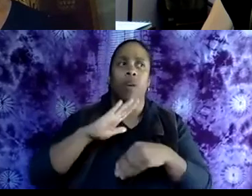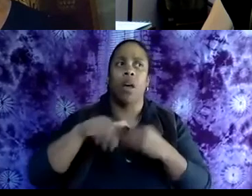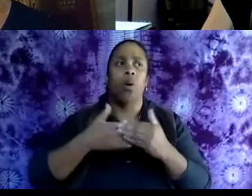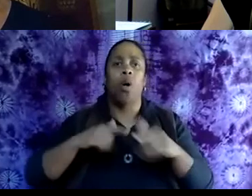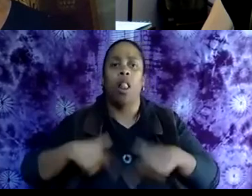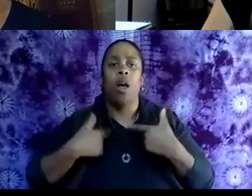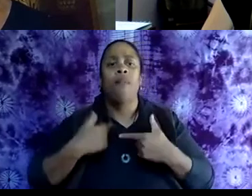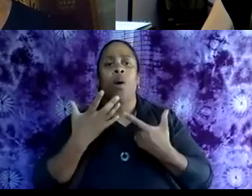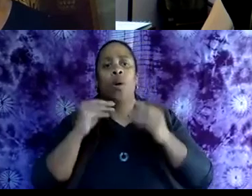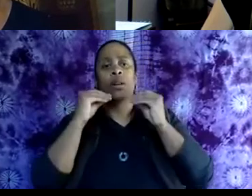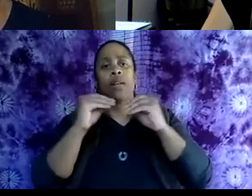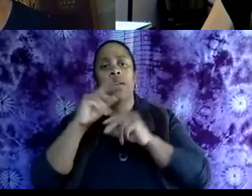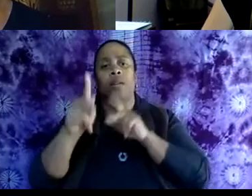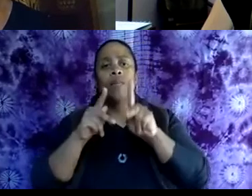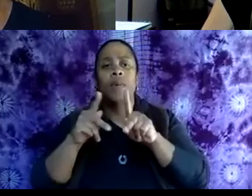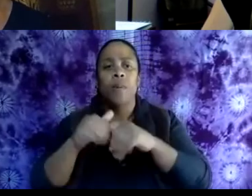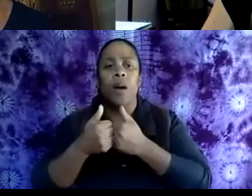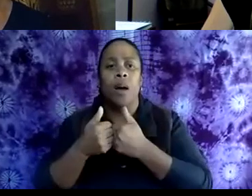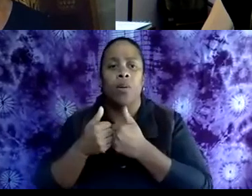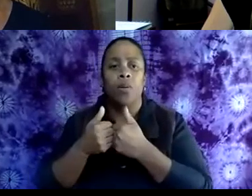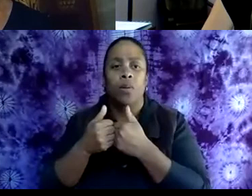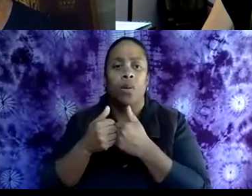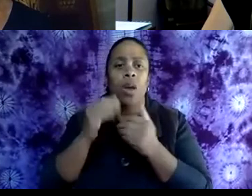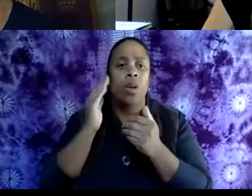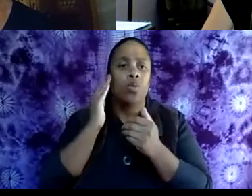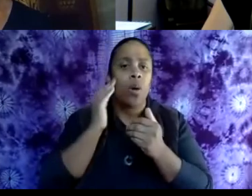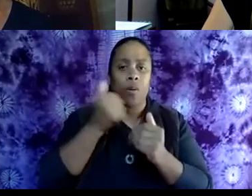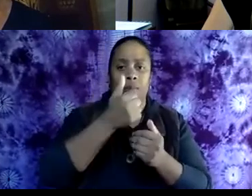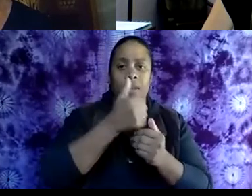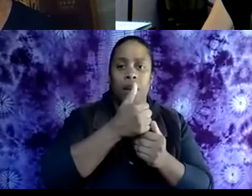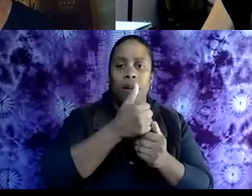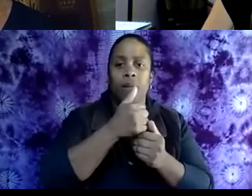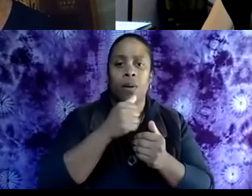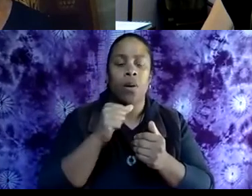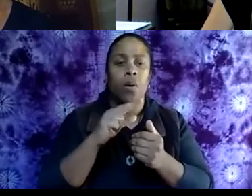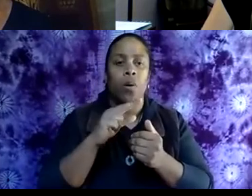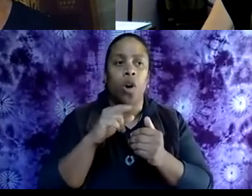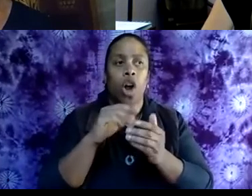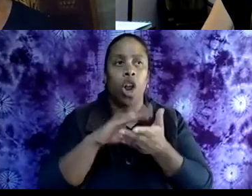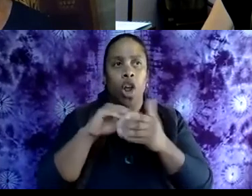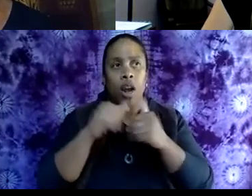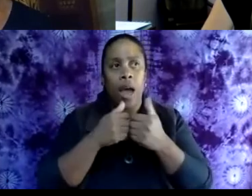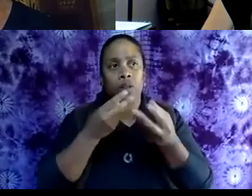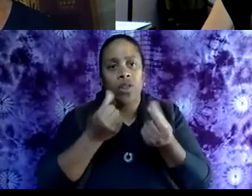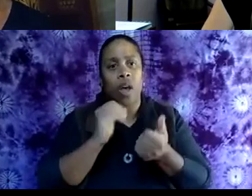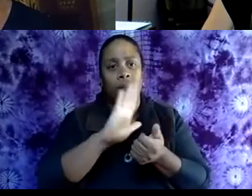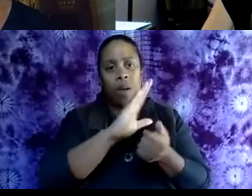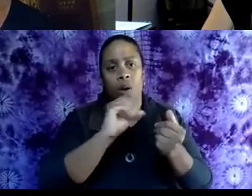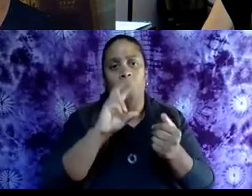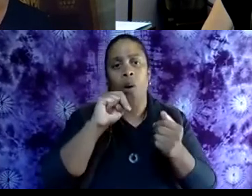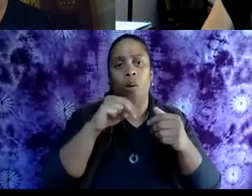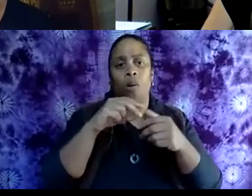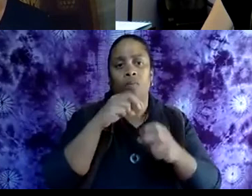to teach people how to get to know themselves or learn to solve their own problems. So, I'm